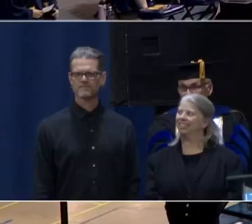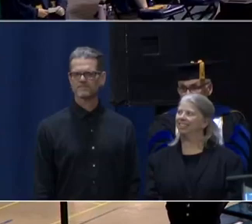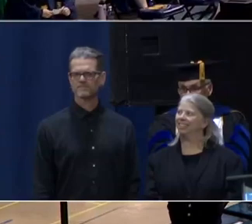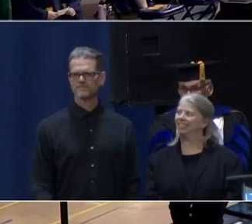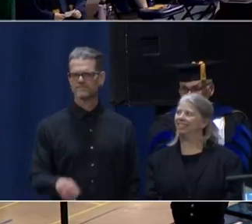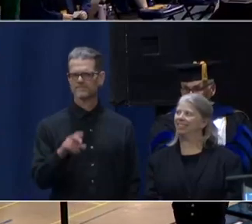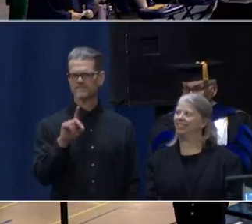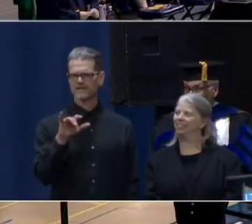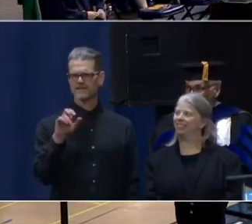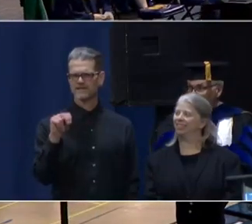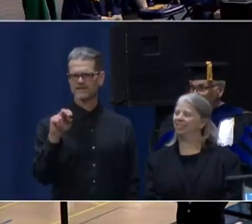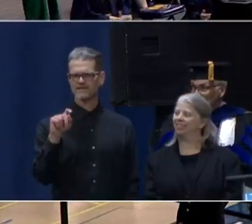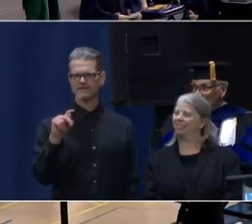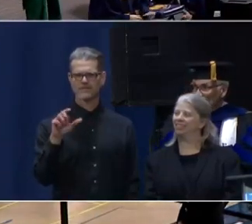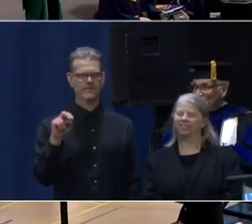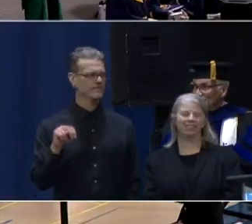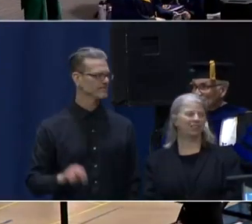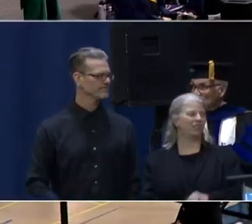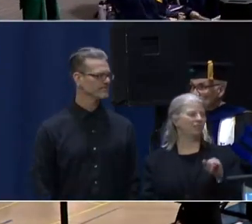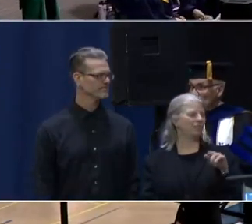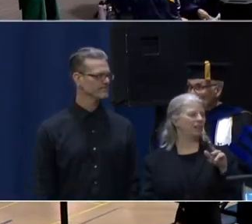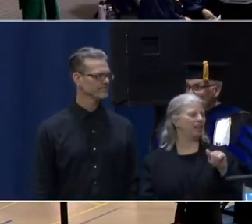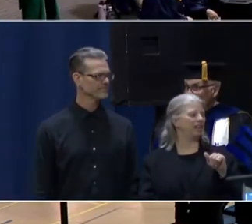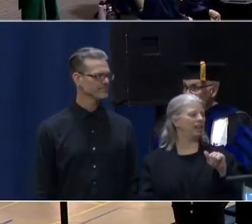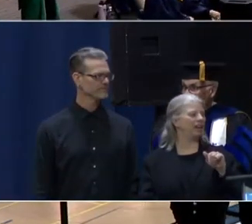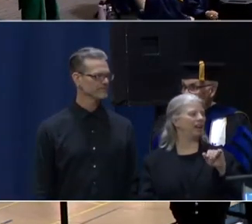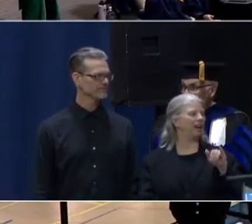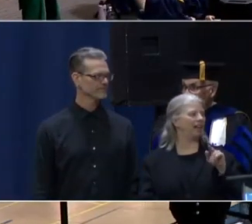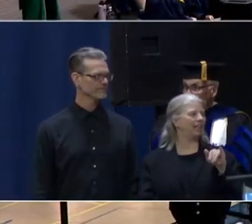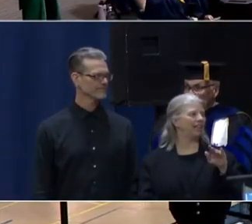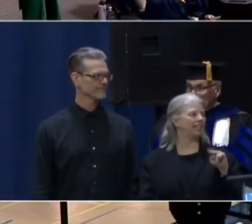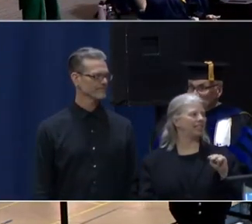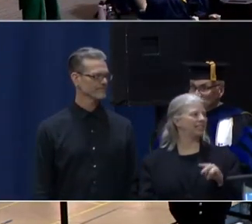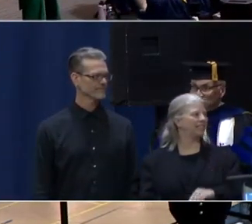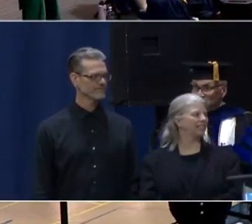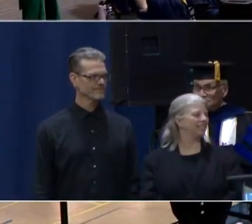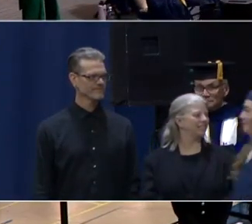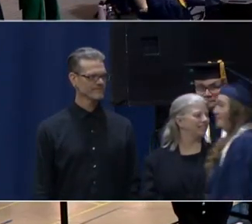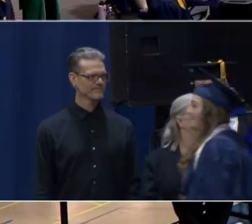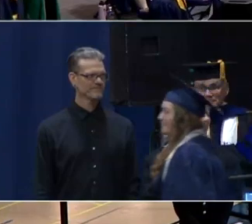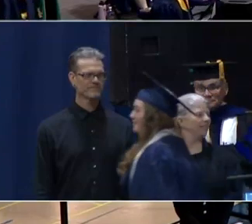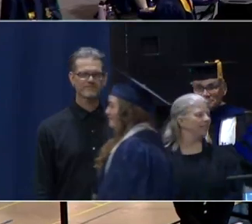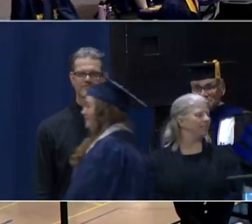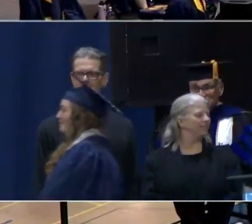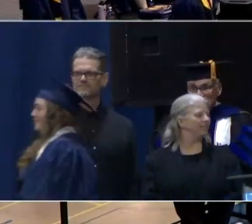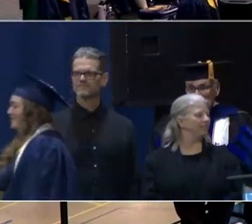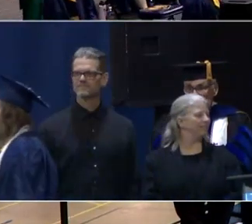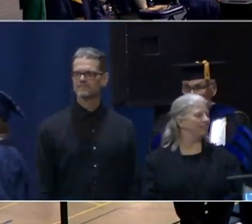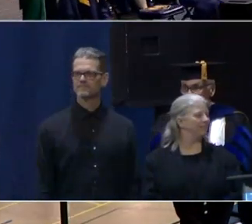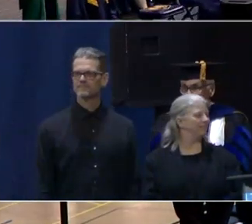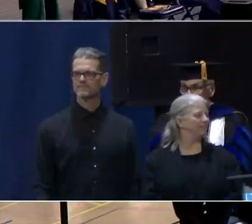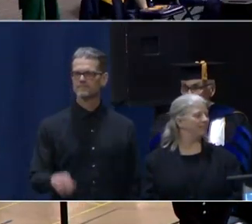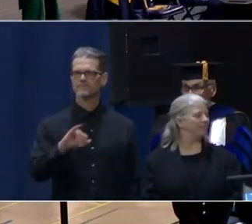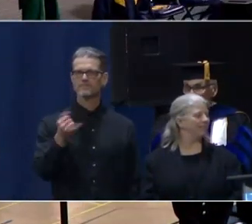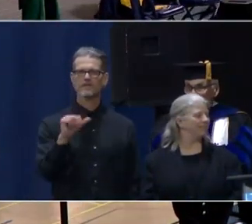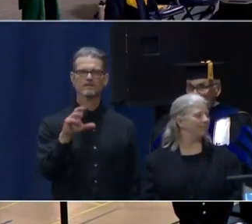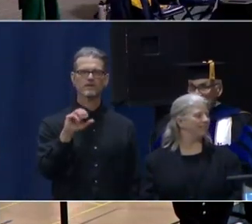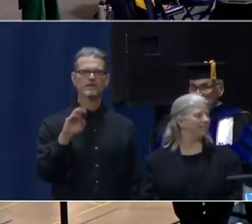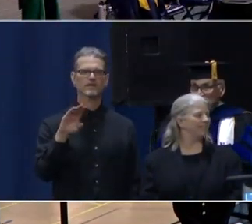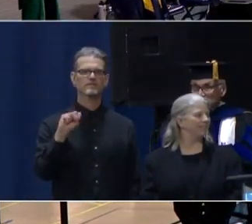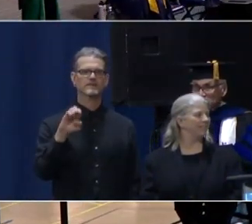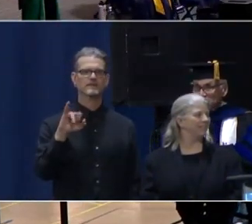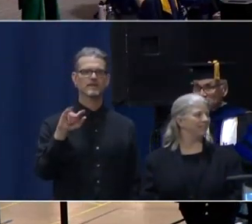Kian Kagan. Julia Miles. Jacob